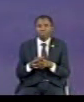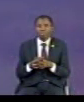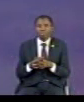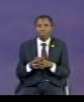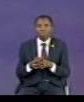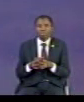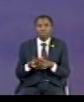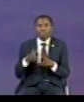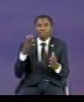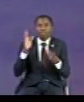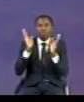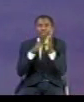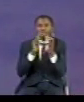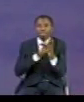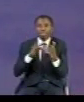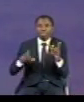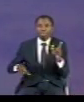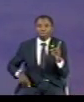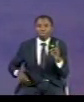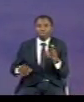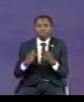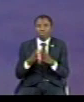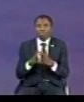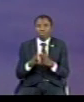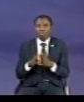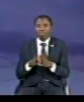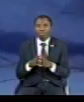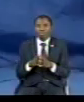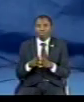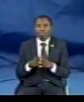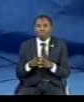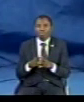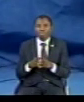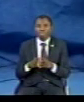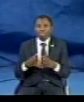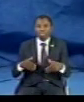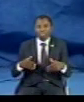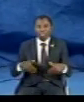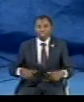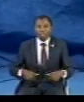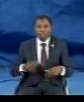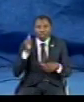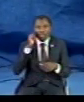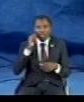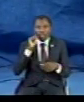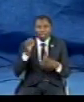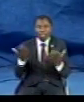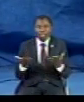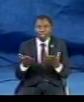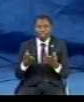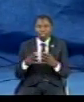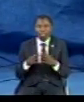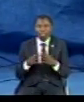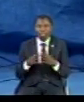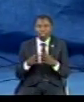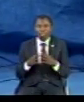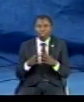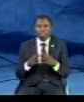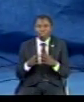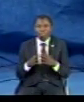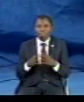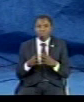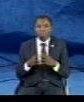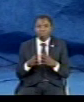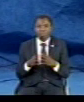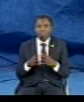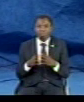Praise the Lord. Hallelujah. The young girl here is Comfort Akowe. She has been having for